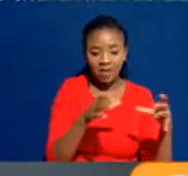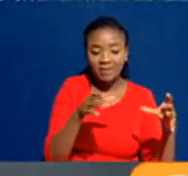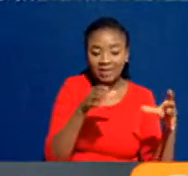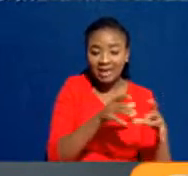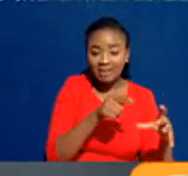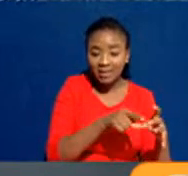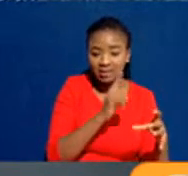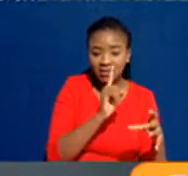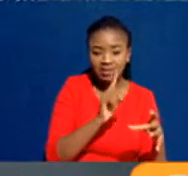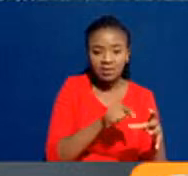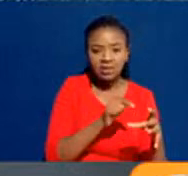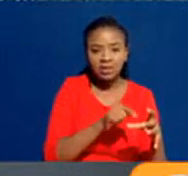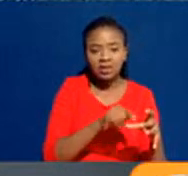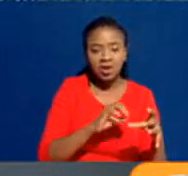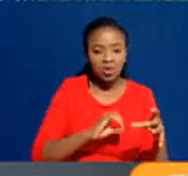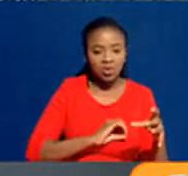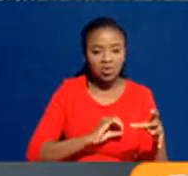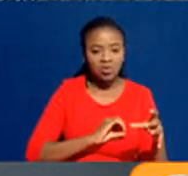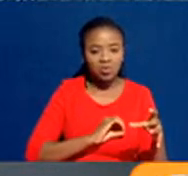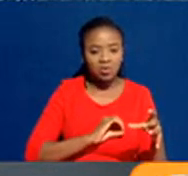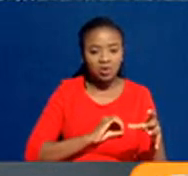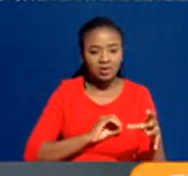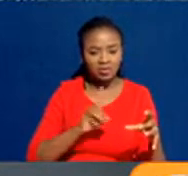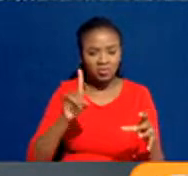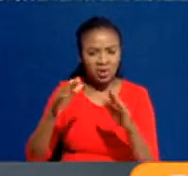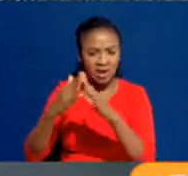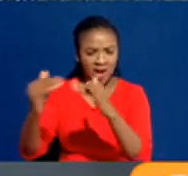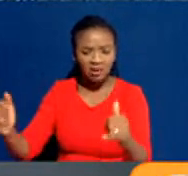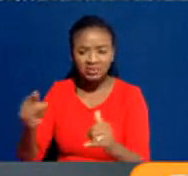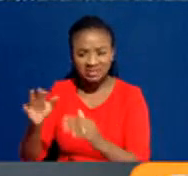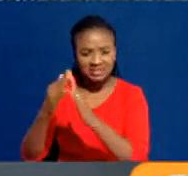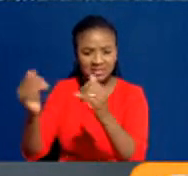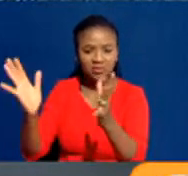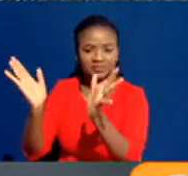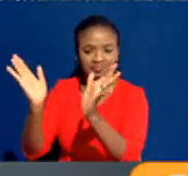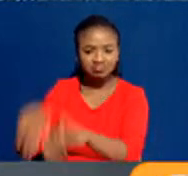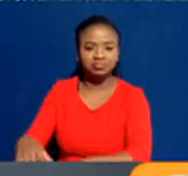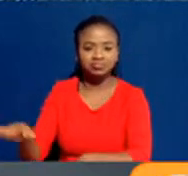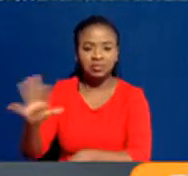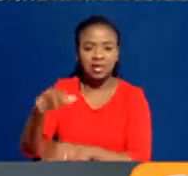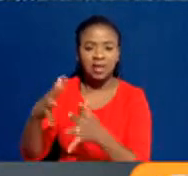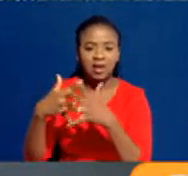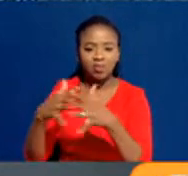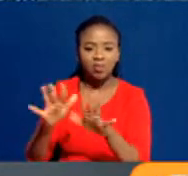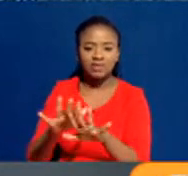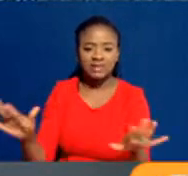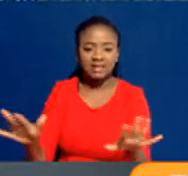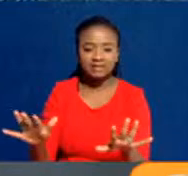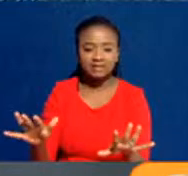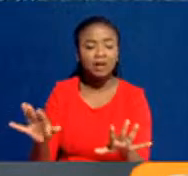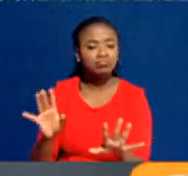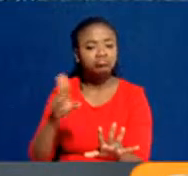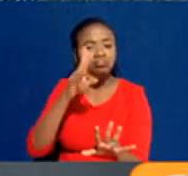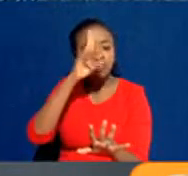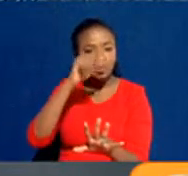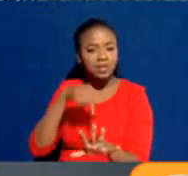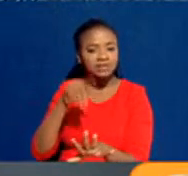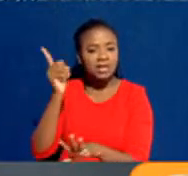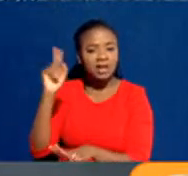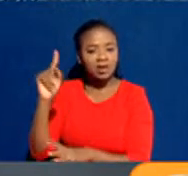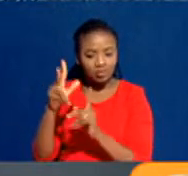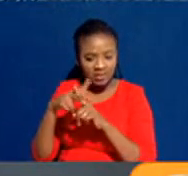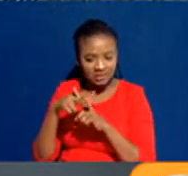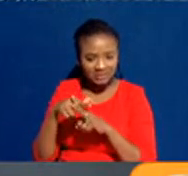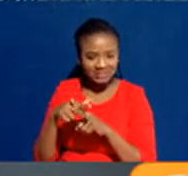one claiming ownership of a house that was demolished in Westlands, Nairobi County. Police in Nairobi have